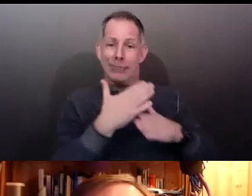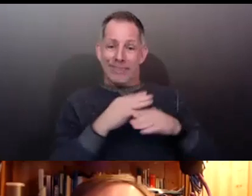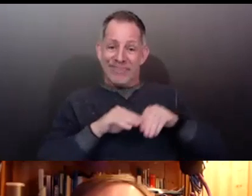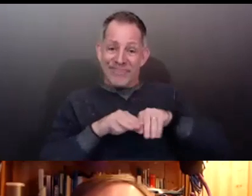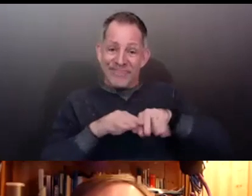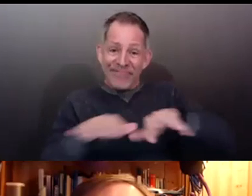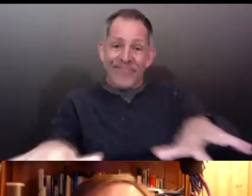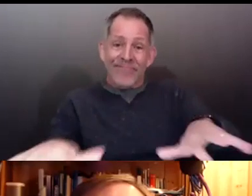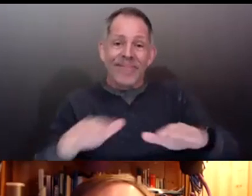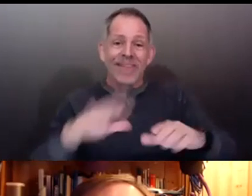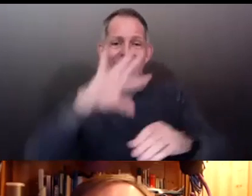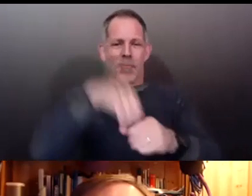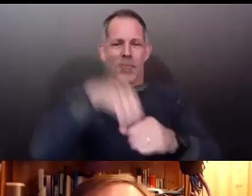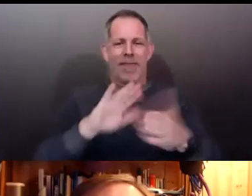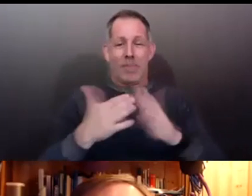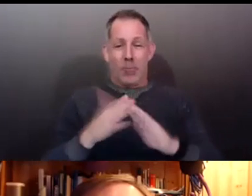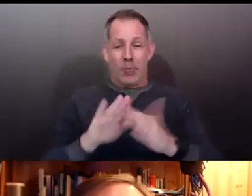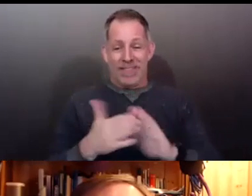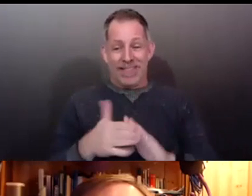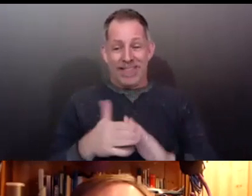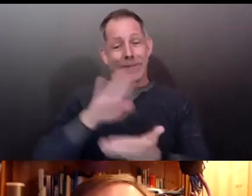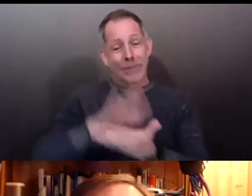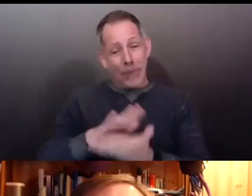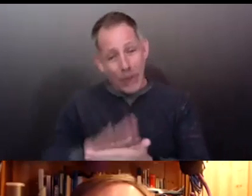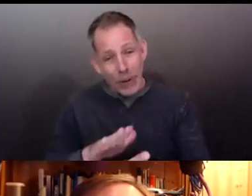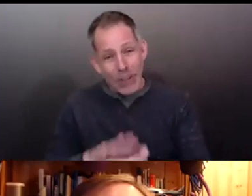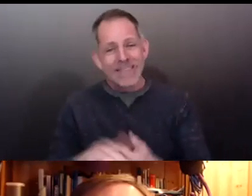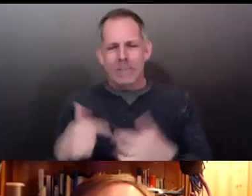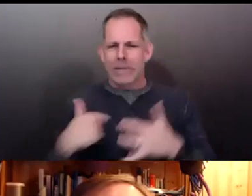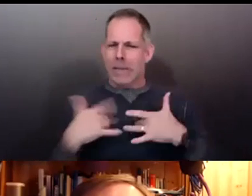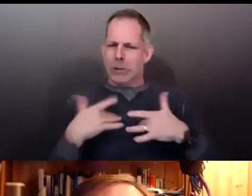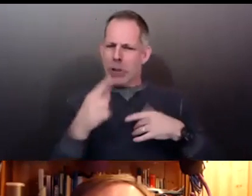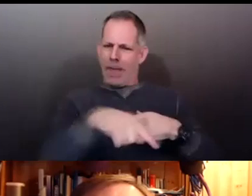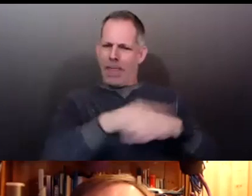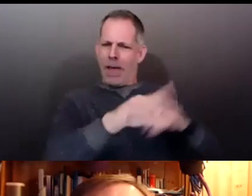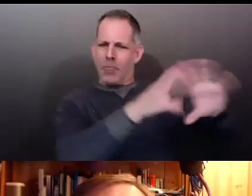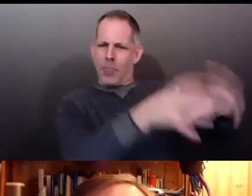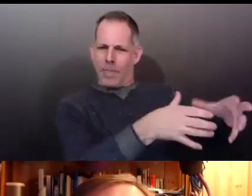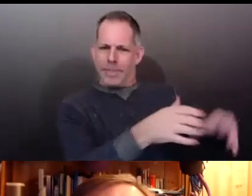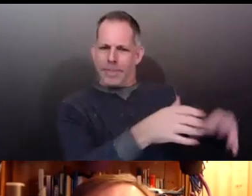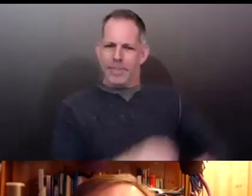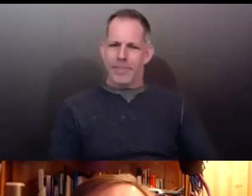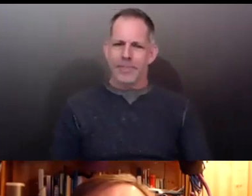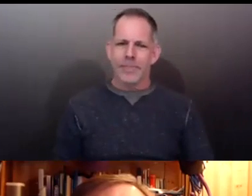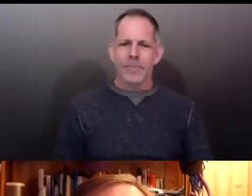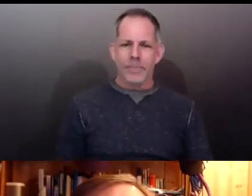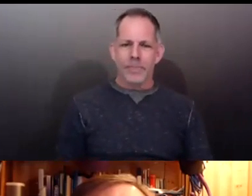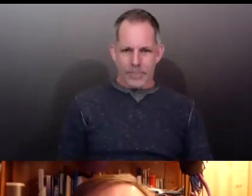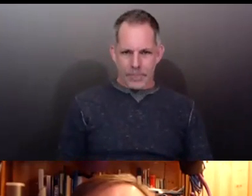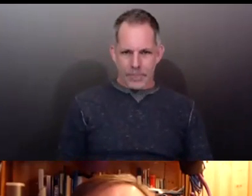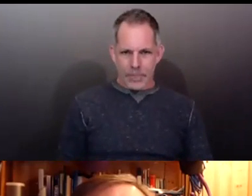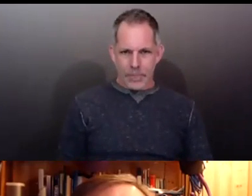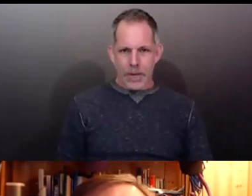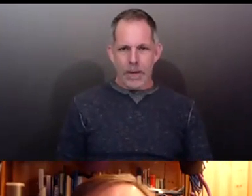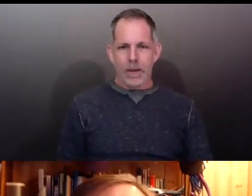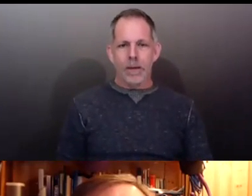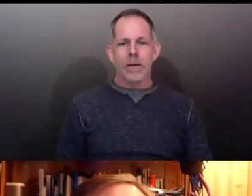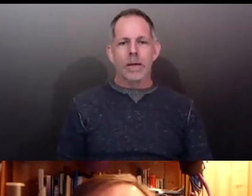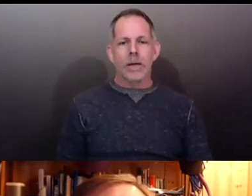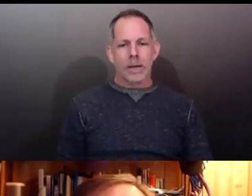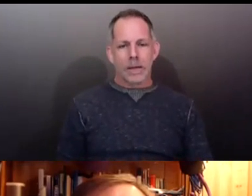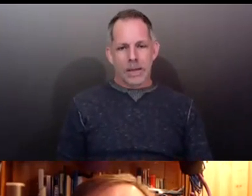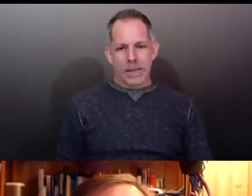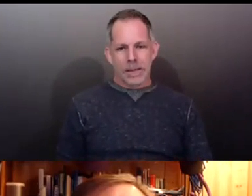school, and so we're concerned about lifting the recommendations on the age ceiling above the elementary